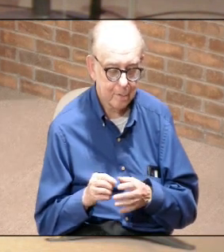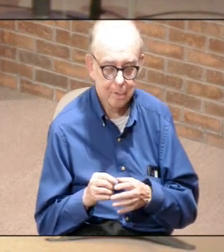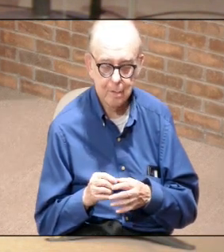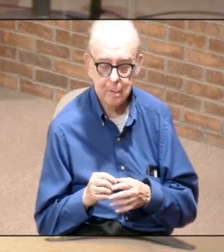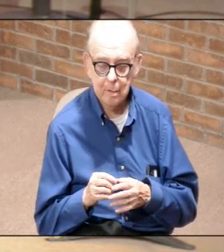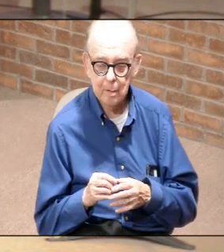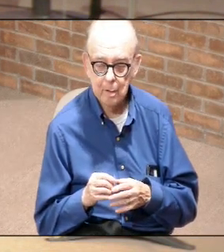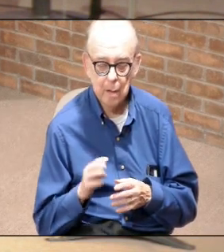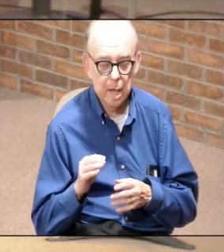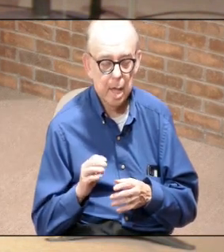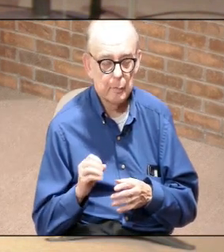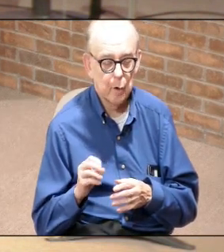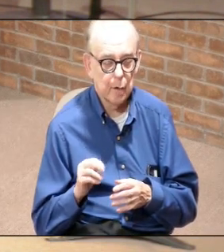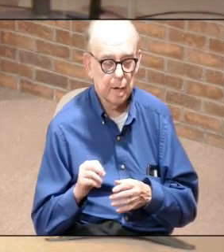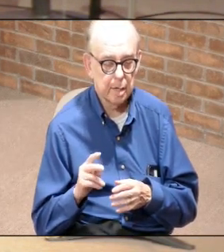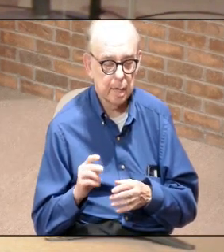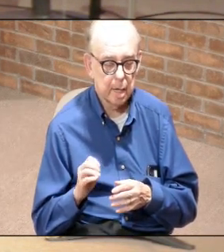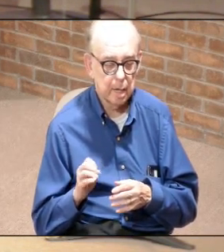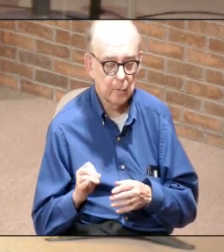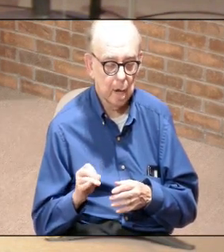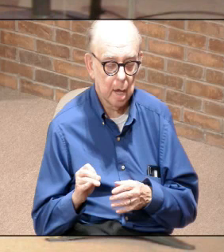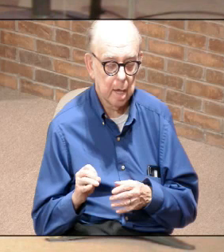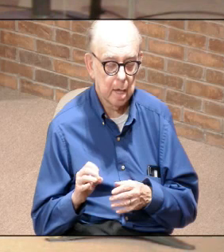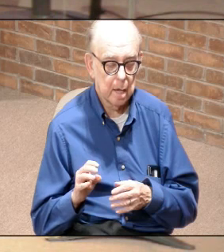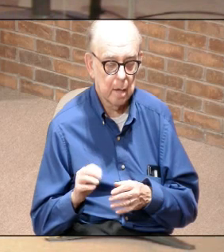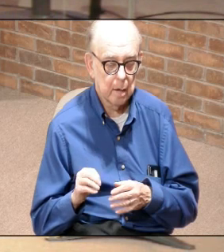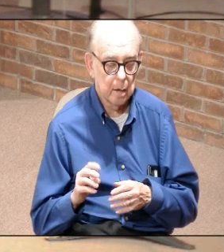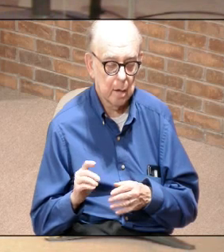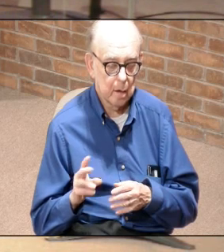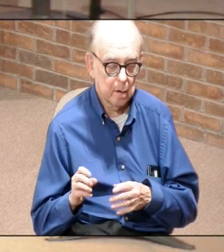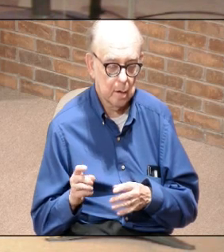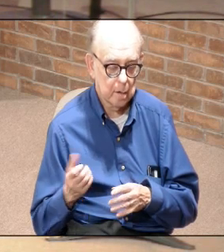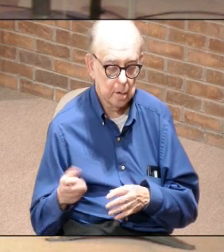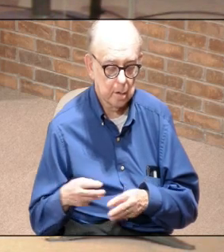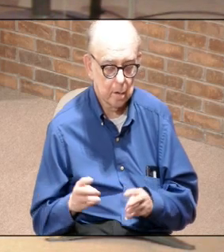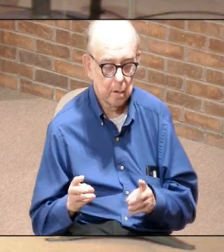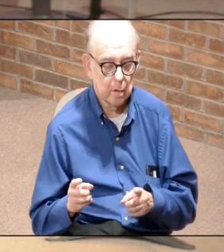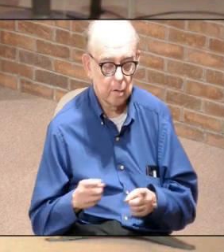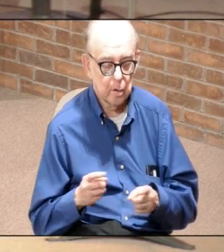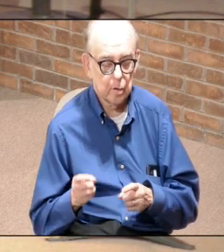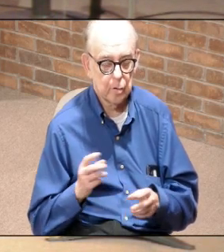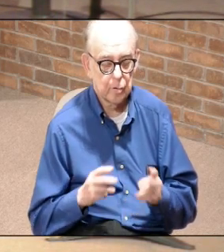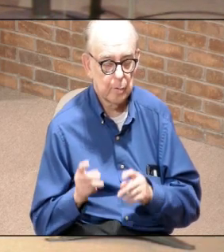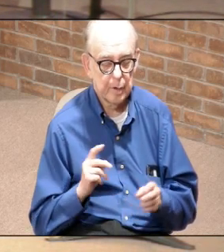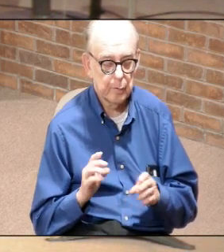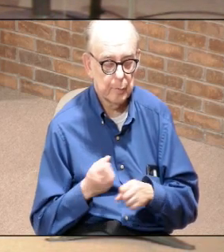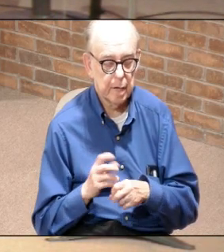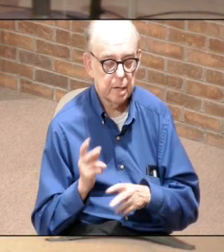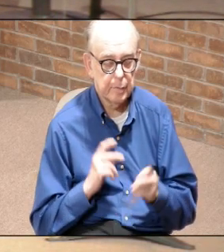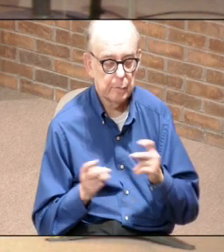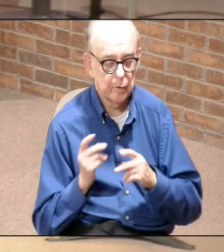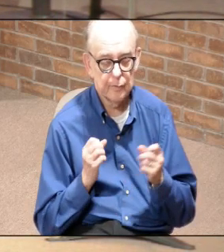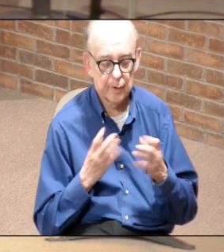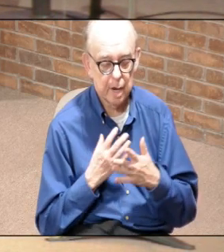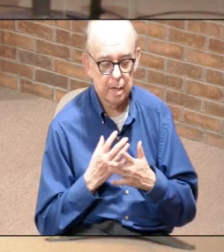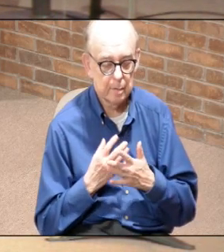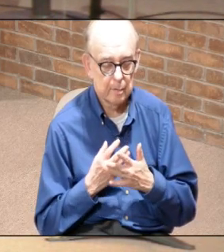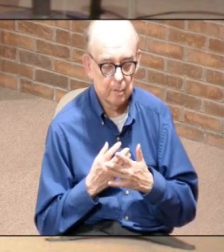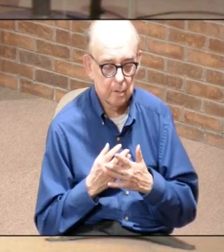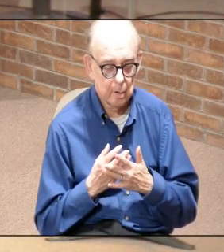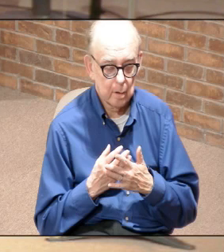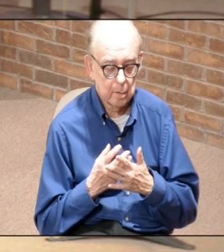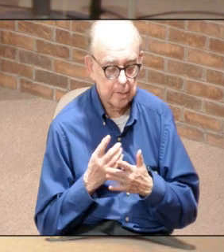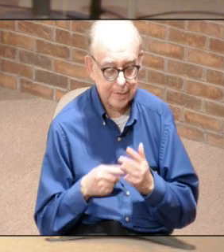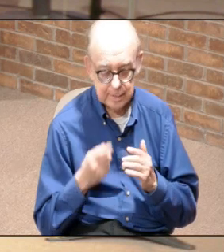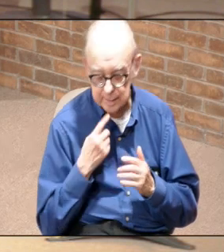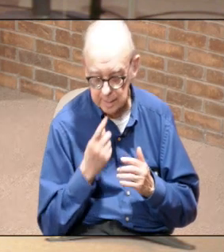I know. And it's just another way of controlling and making people afraid. Okay? And